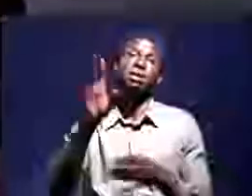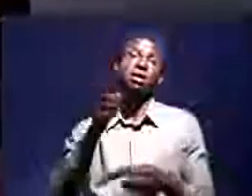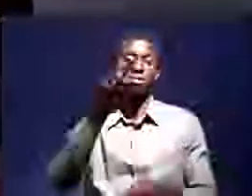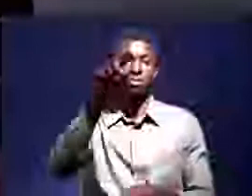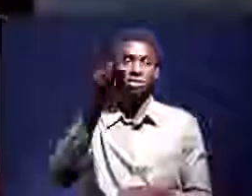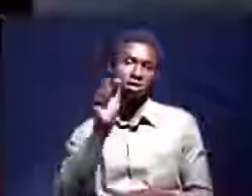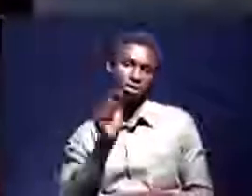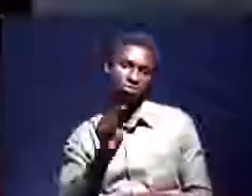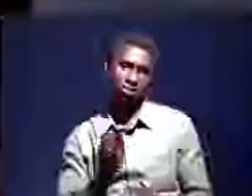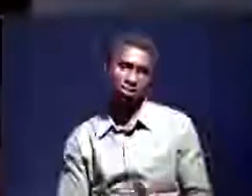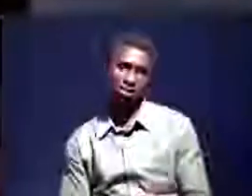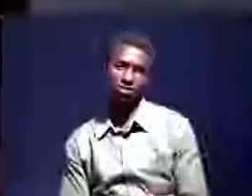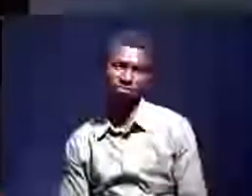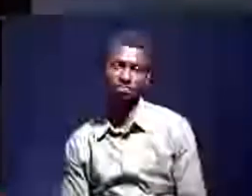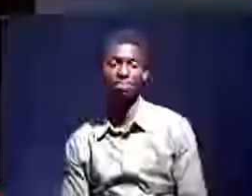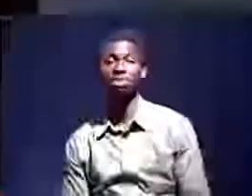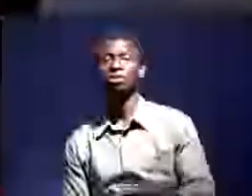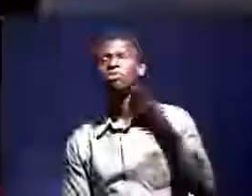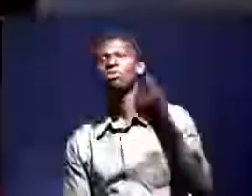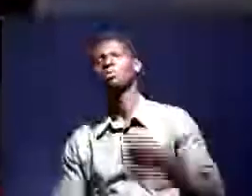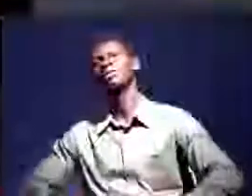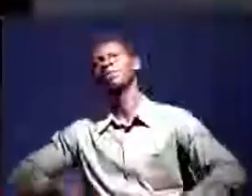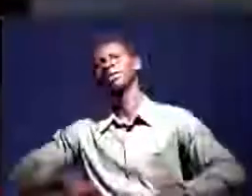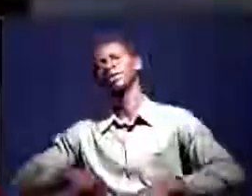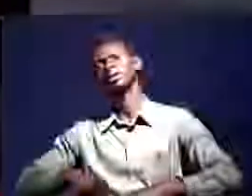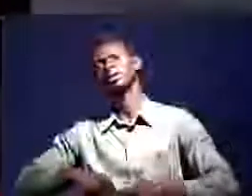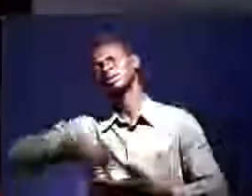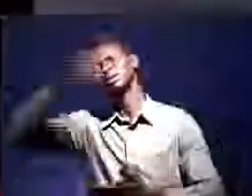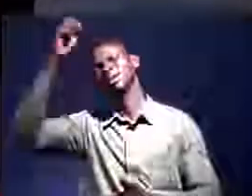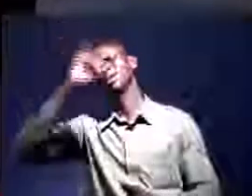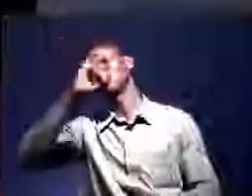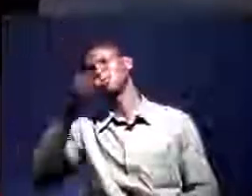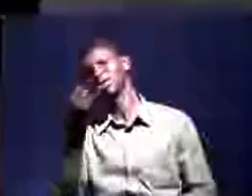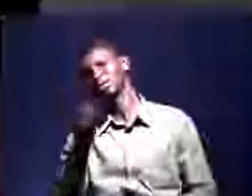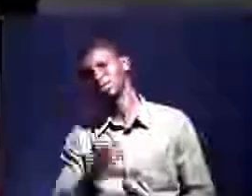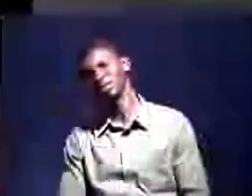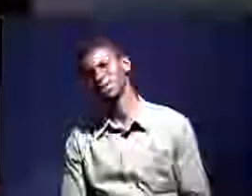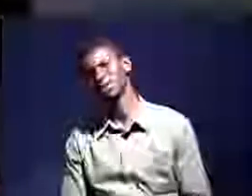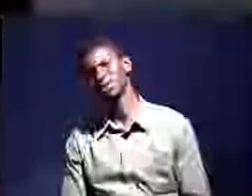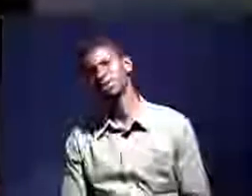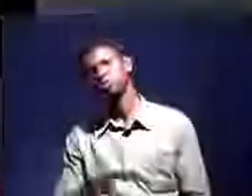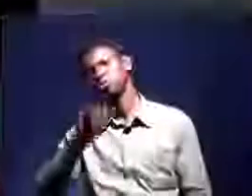"How did you do? How did you ever survive?"